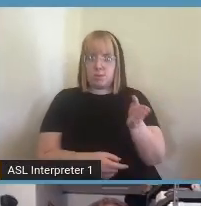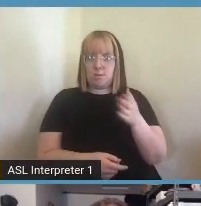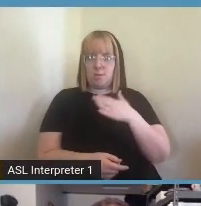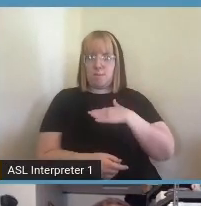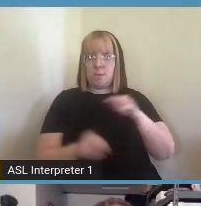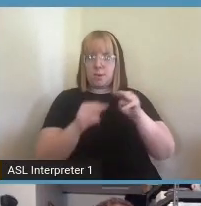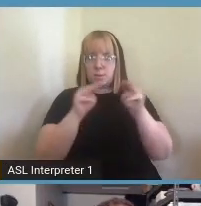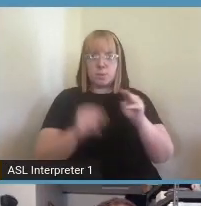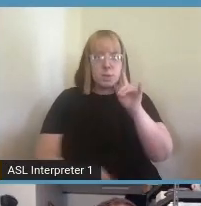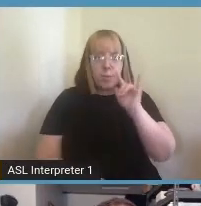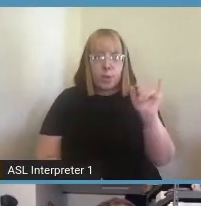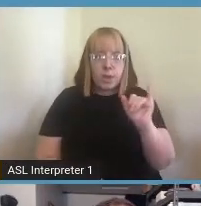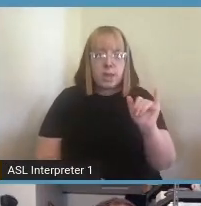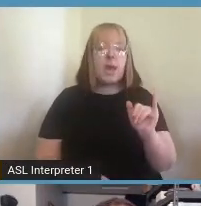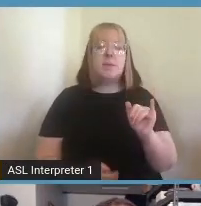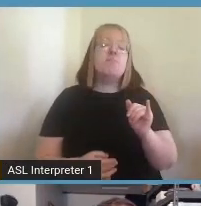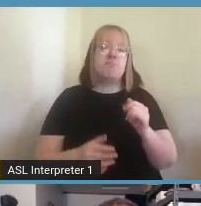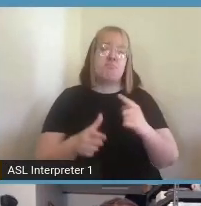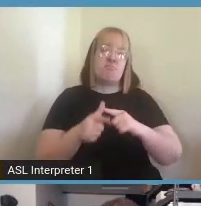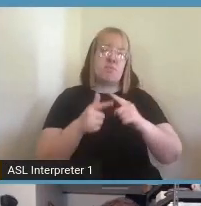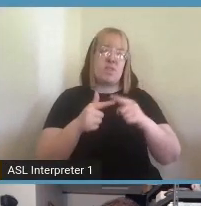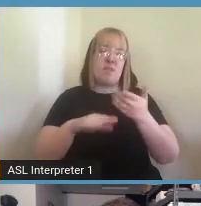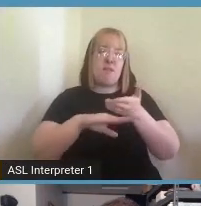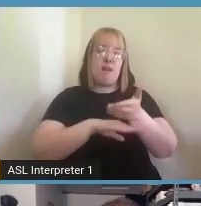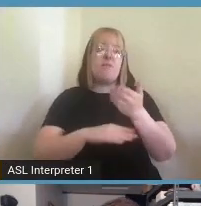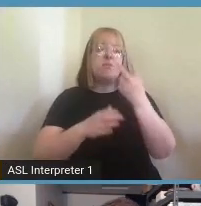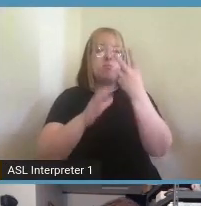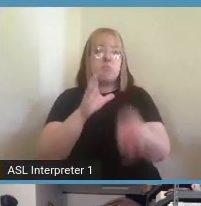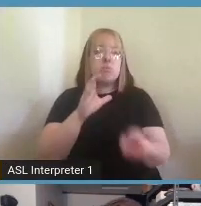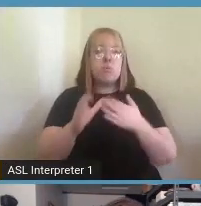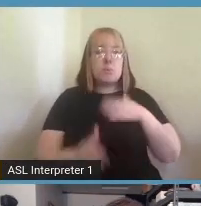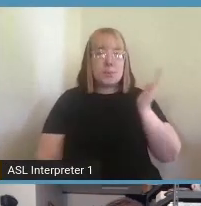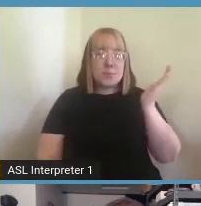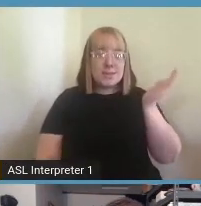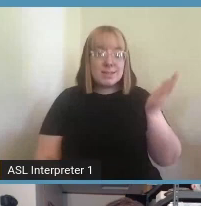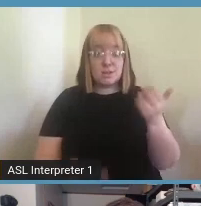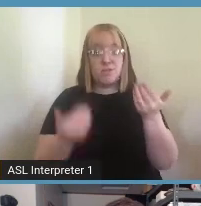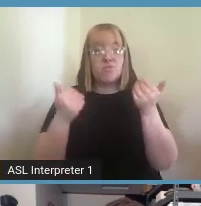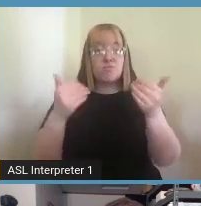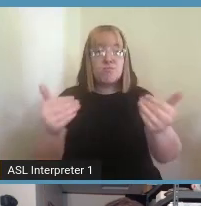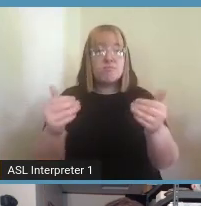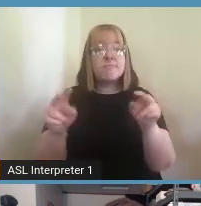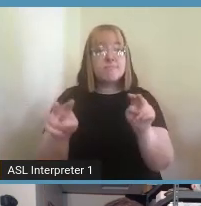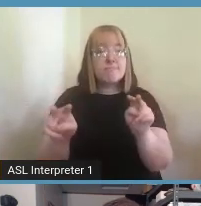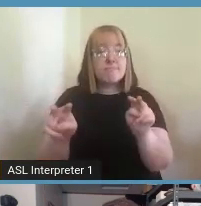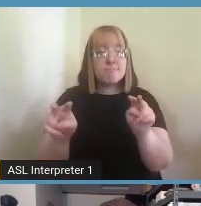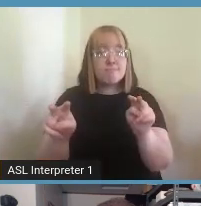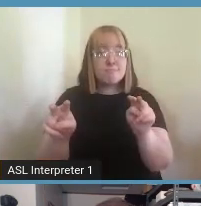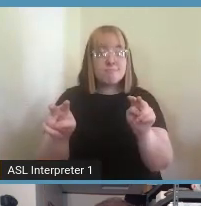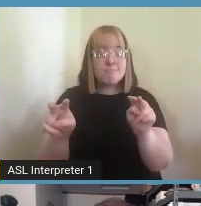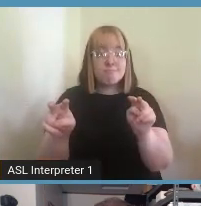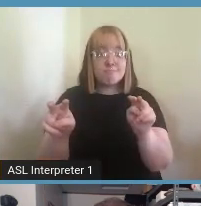the presentation following. So here we go.